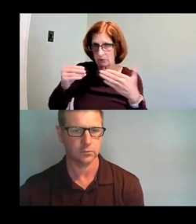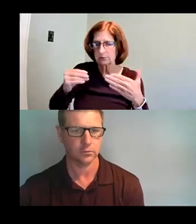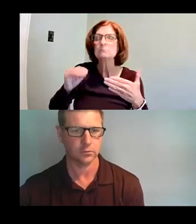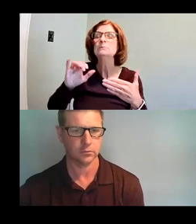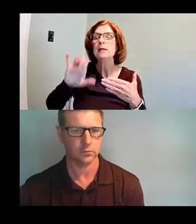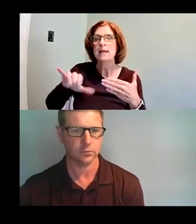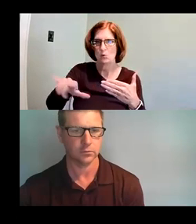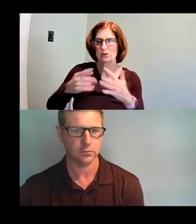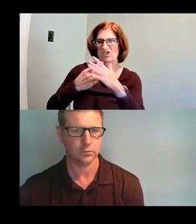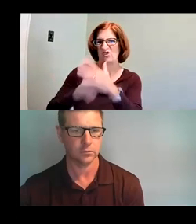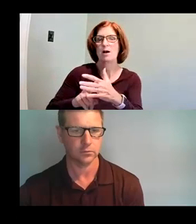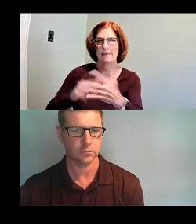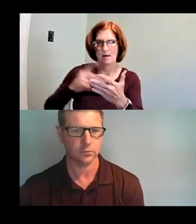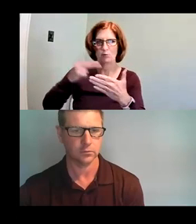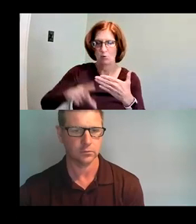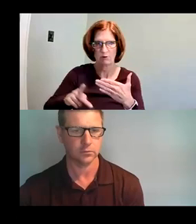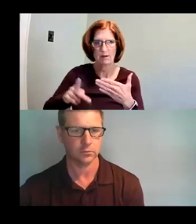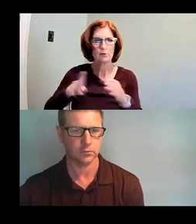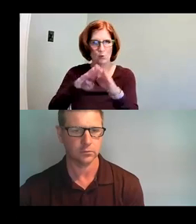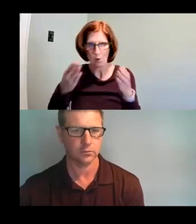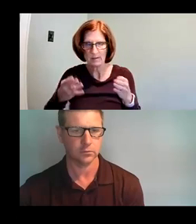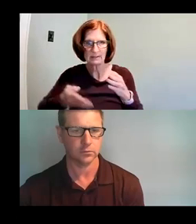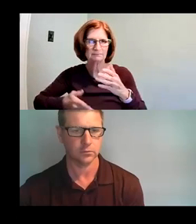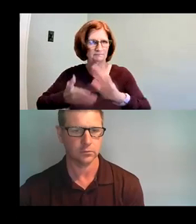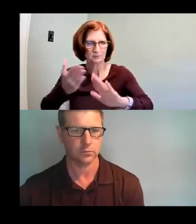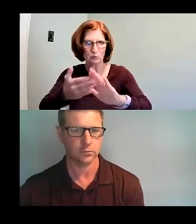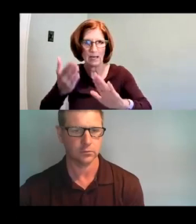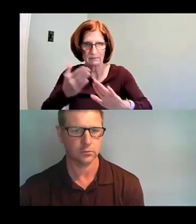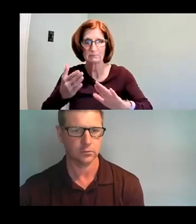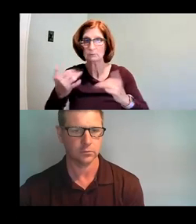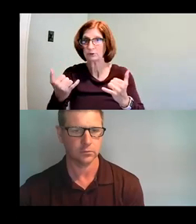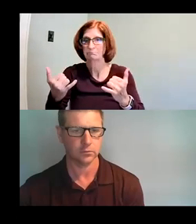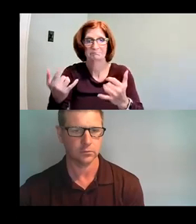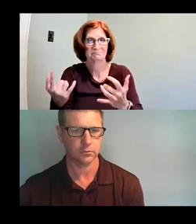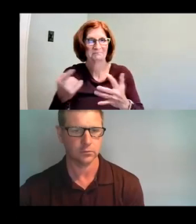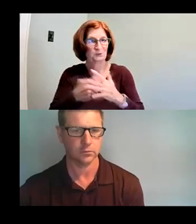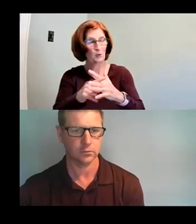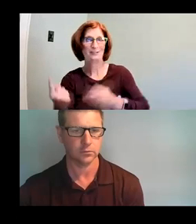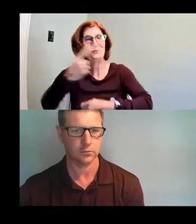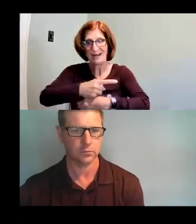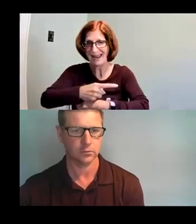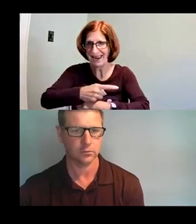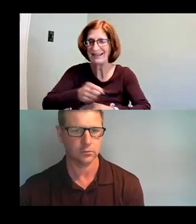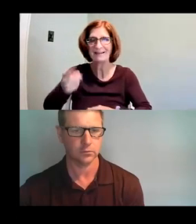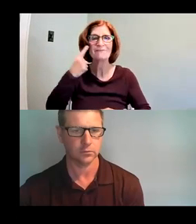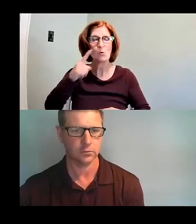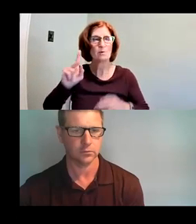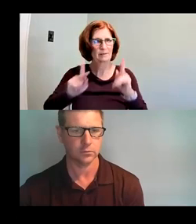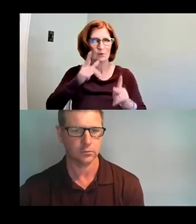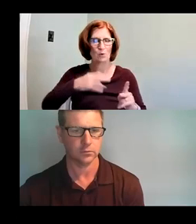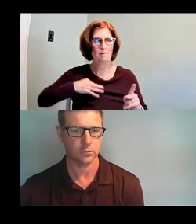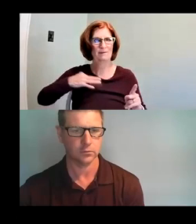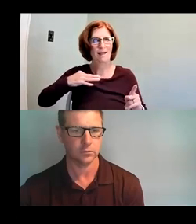this new program, and it will be available today, as of today, for people to apply if it